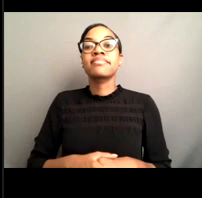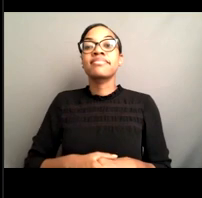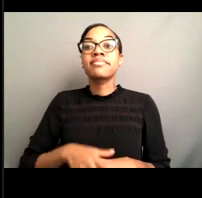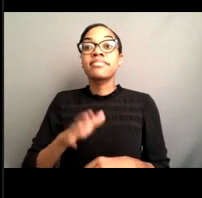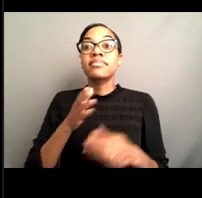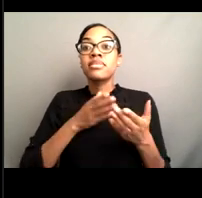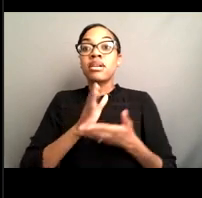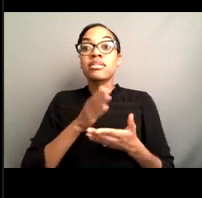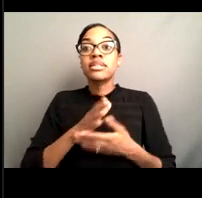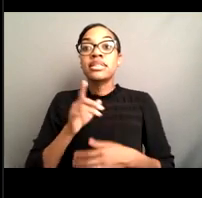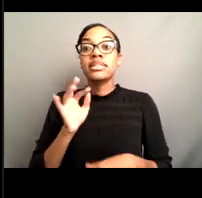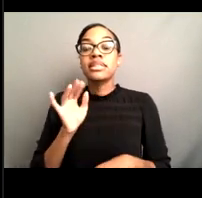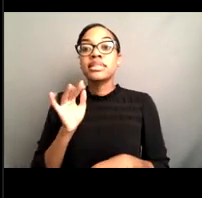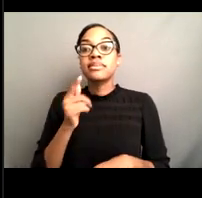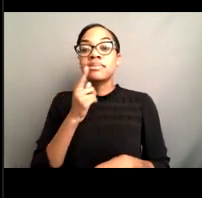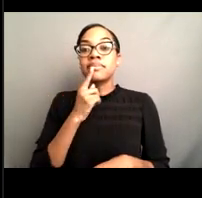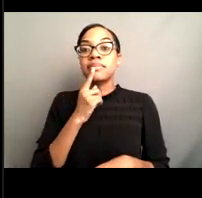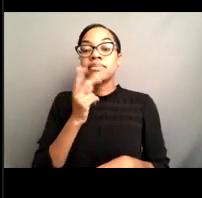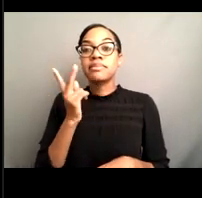right, so let's see.